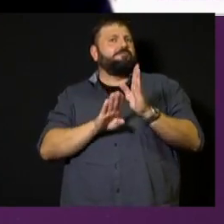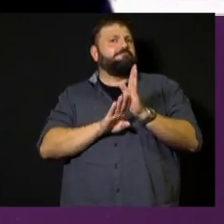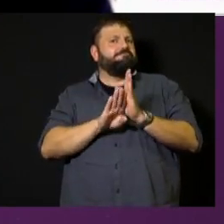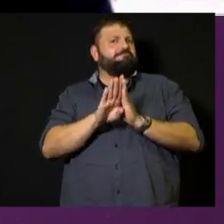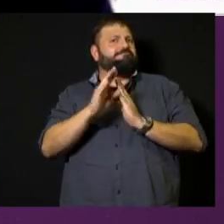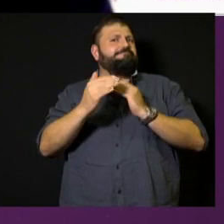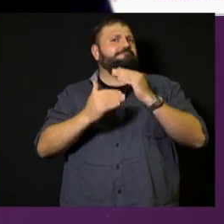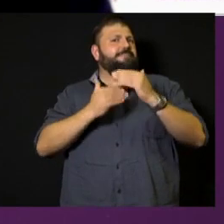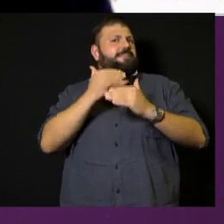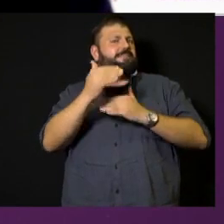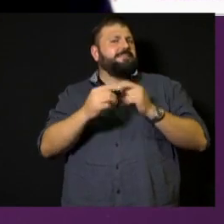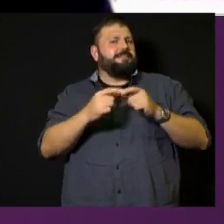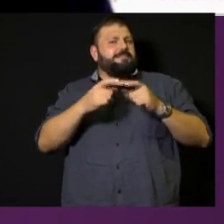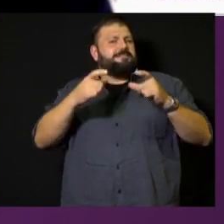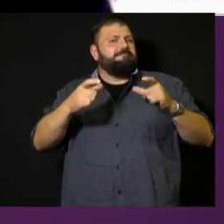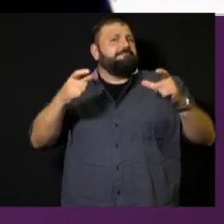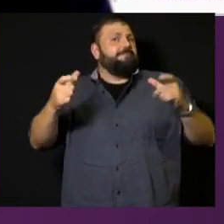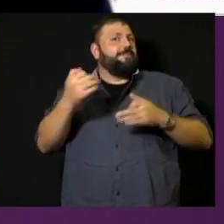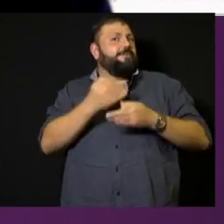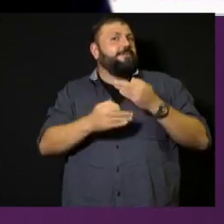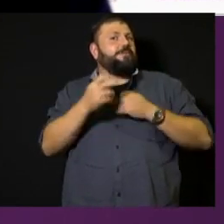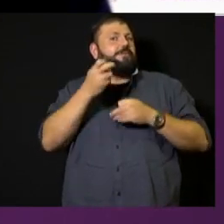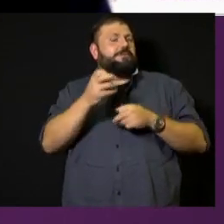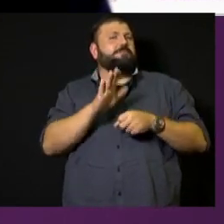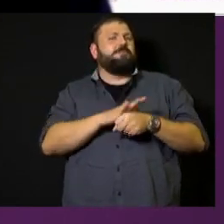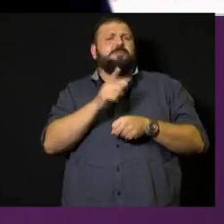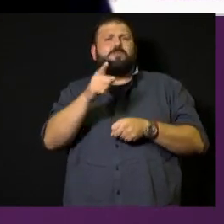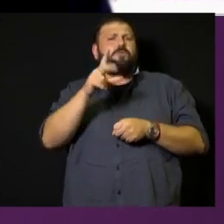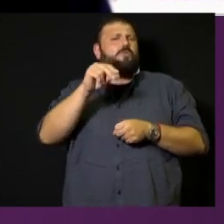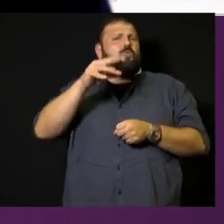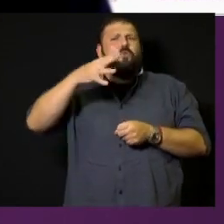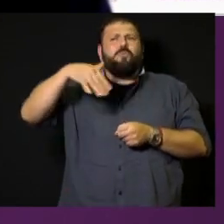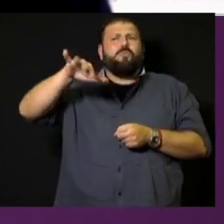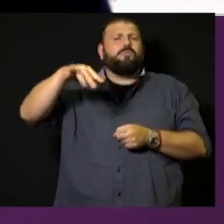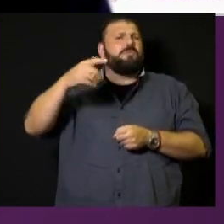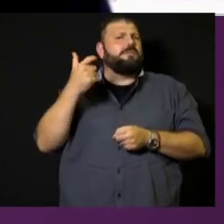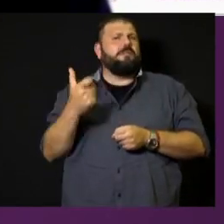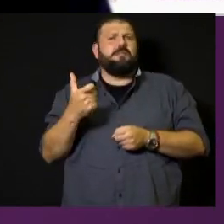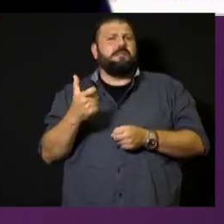of OmniLife. They mentioned it yesterday. Not only